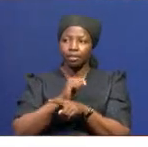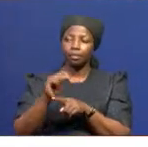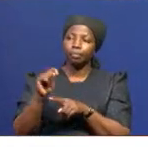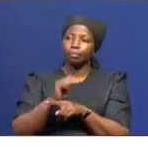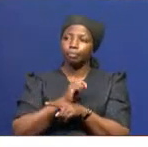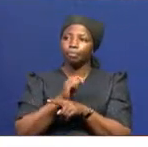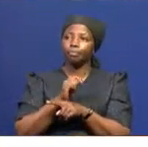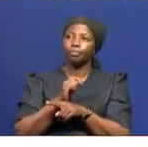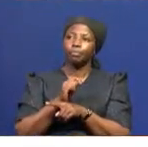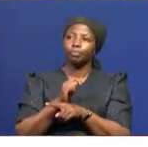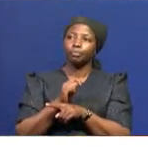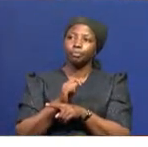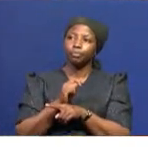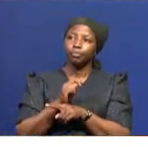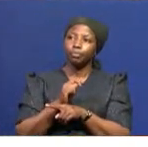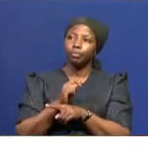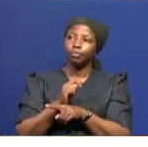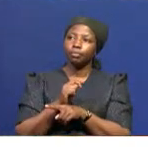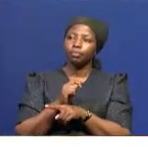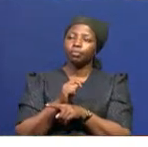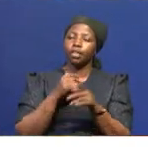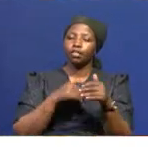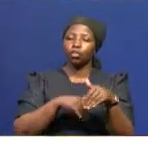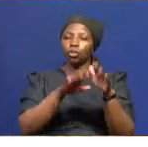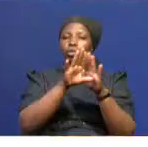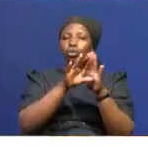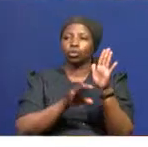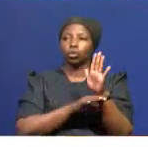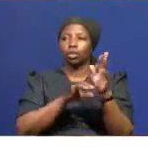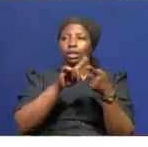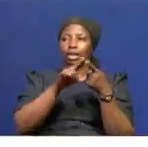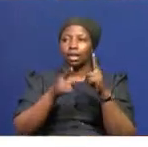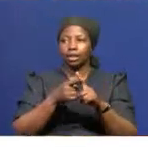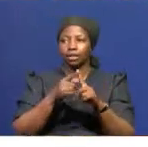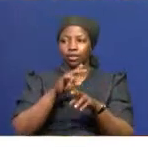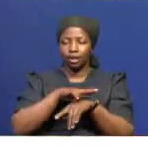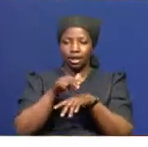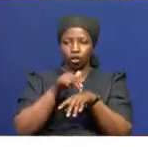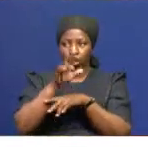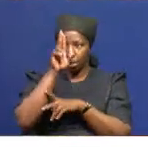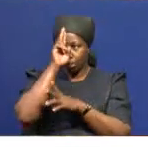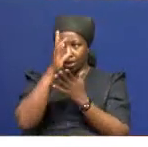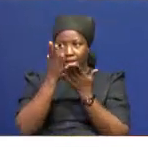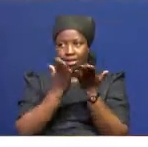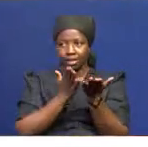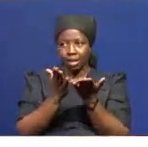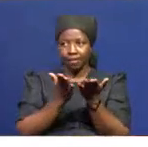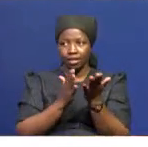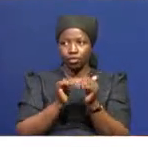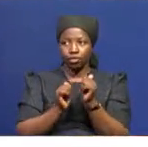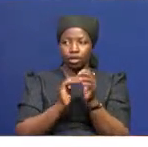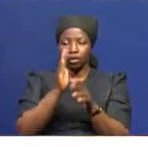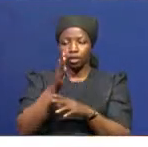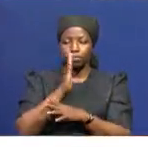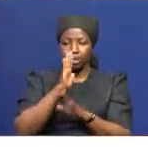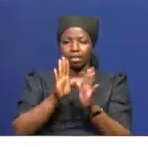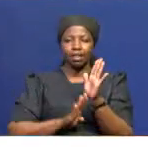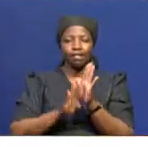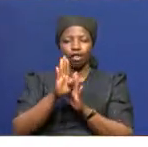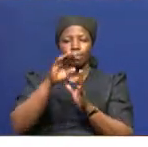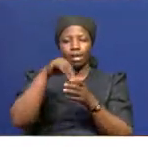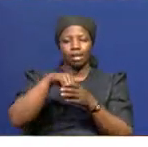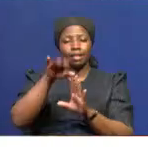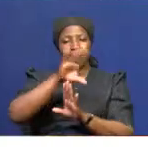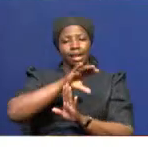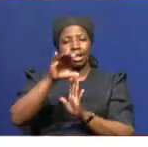training annually on set of constitutional standards of the National Police Service as shall be developed in the curriculum. This